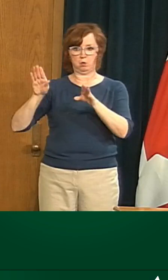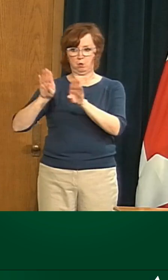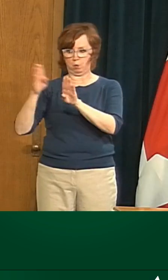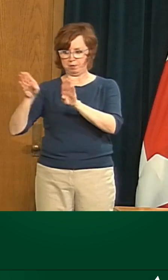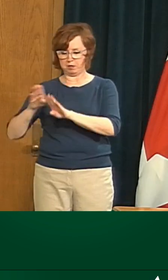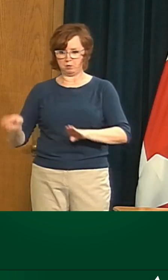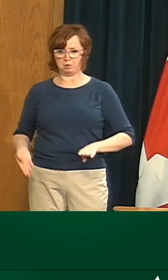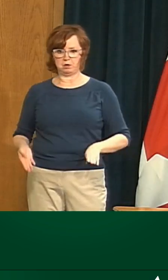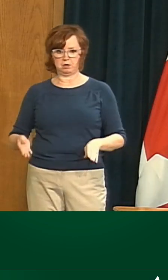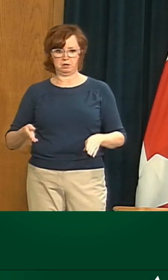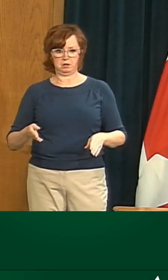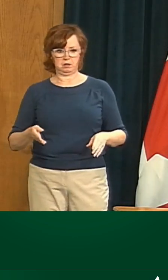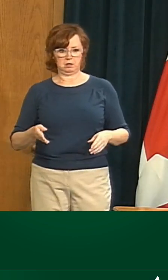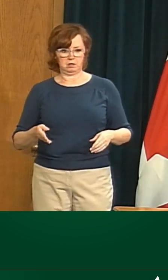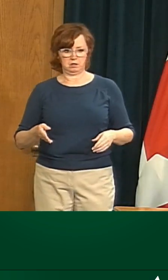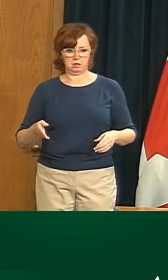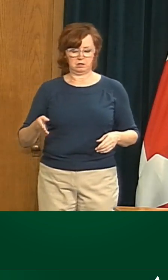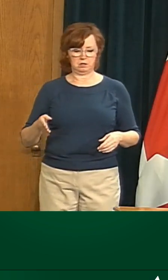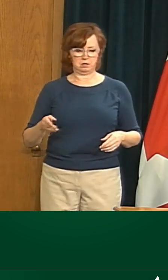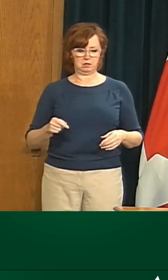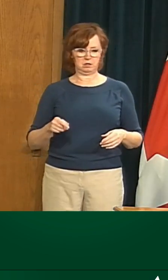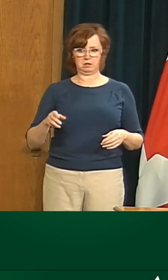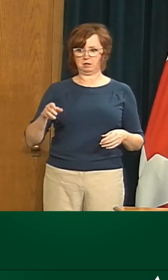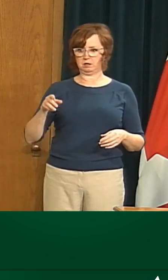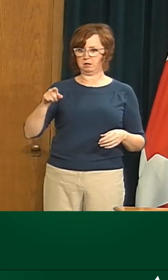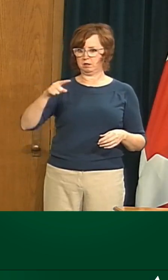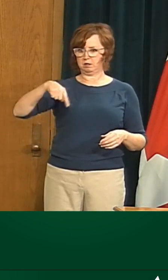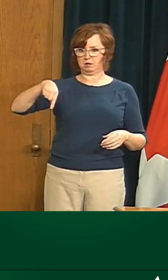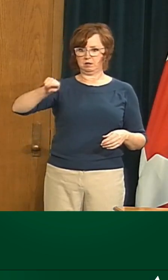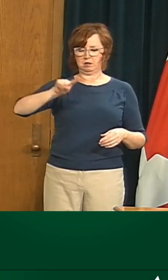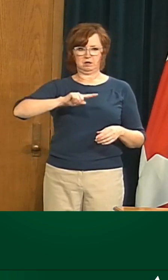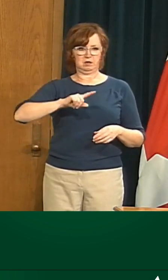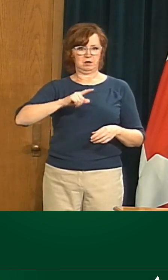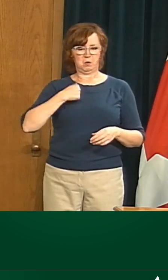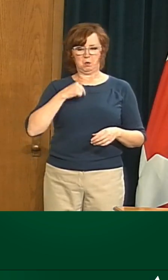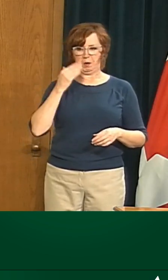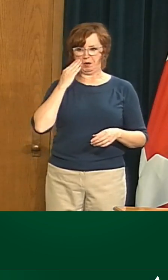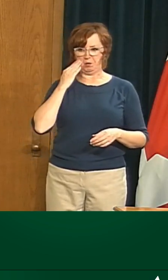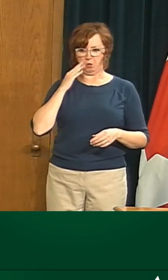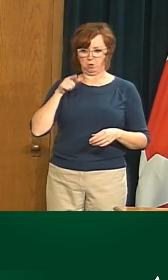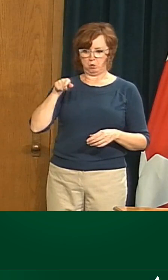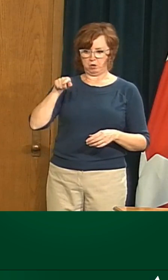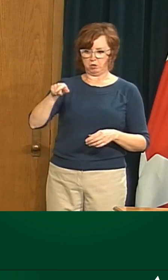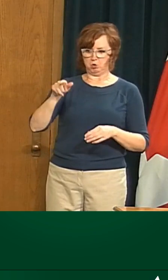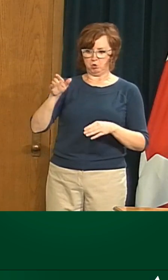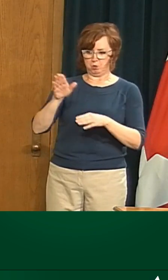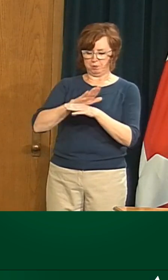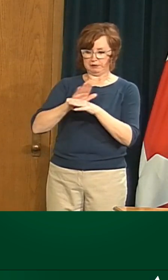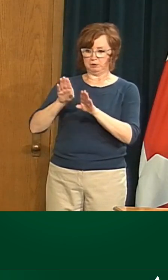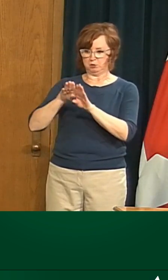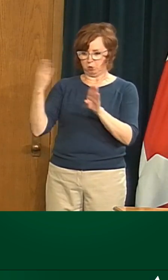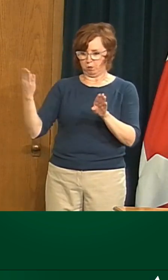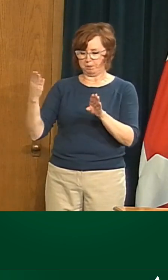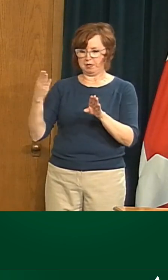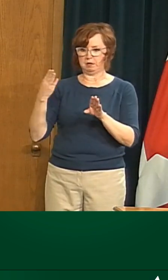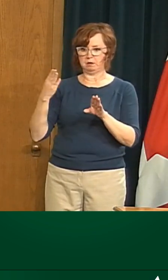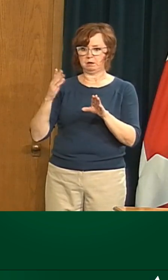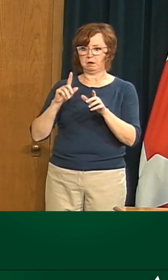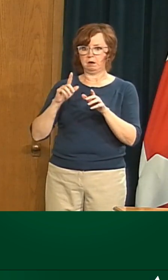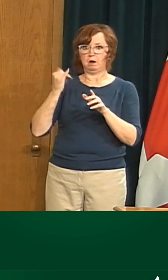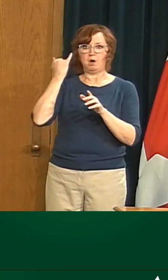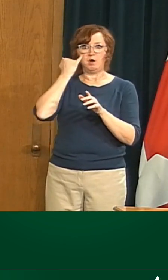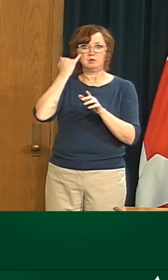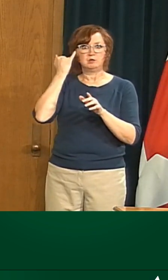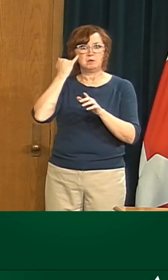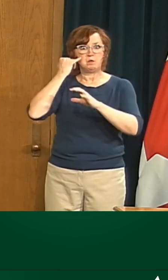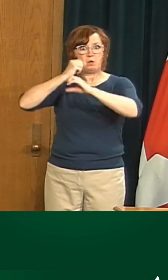be that business. They don't want to be that business that has inadvertently maybe not adhered to